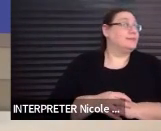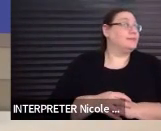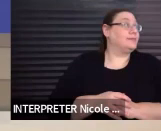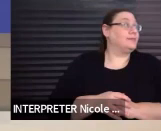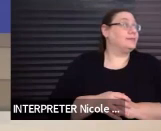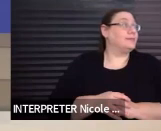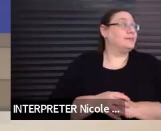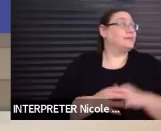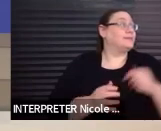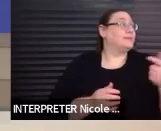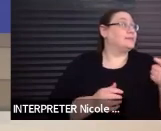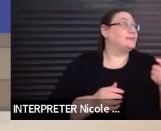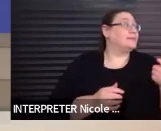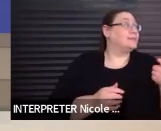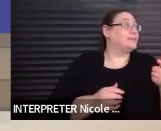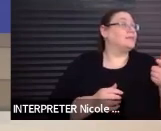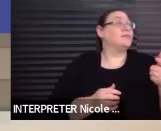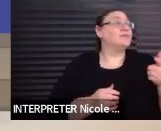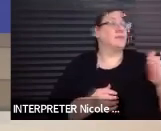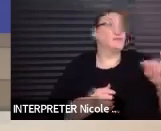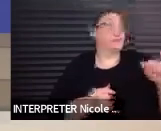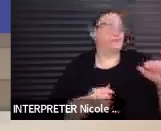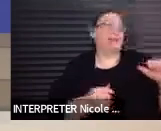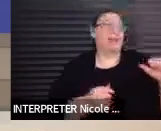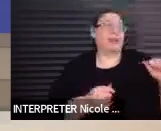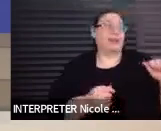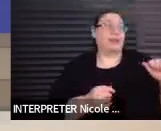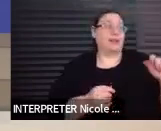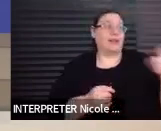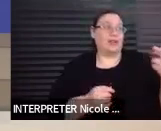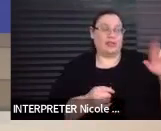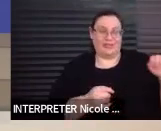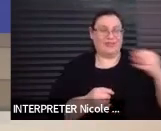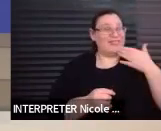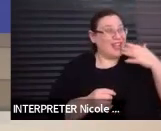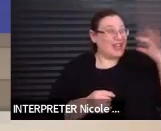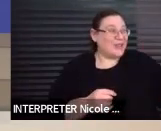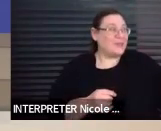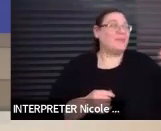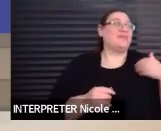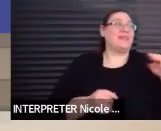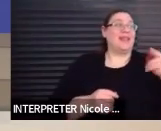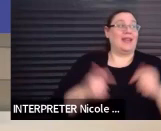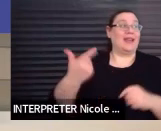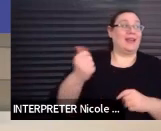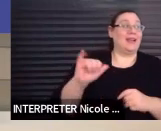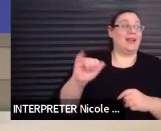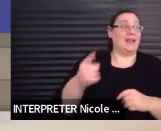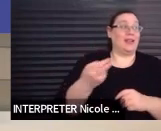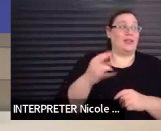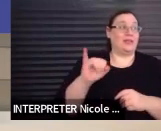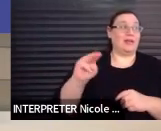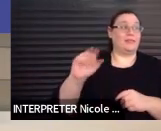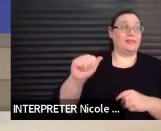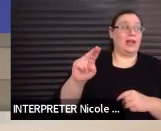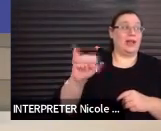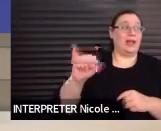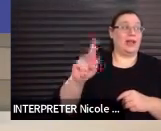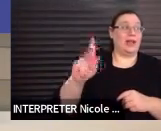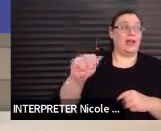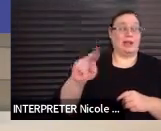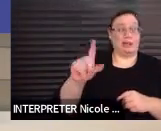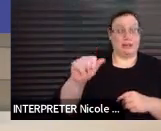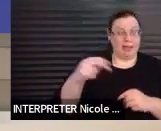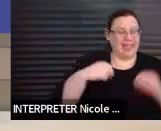Thank you, Shatima. My name is Gayatri Manikandan. I teach math. So